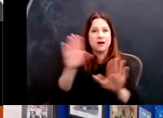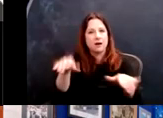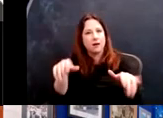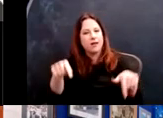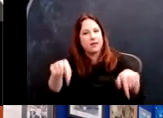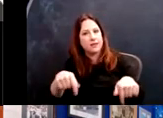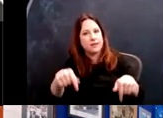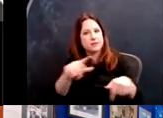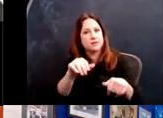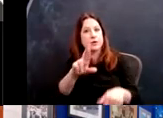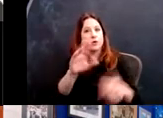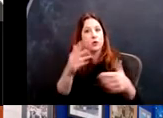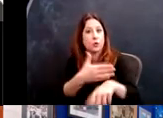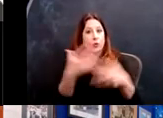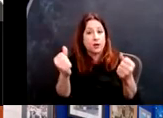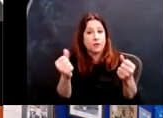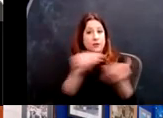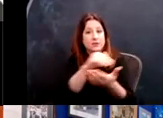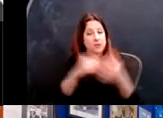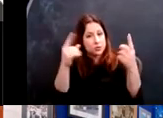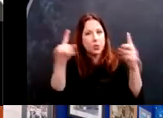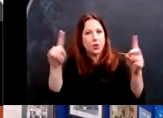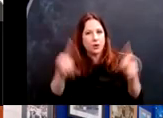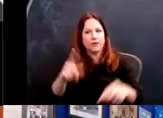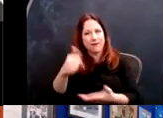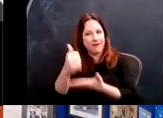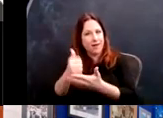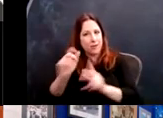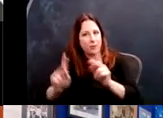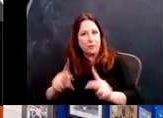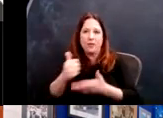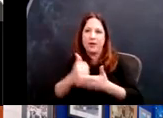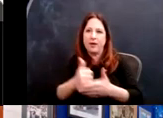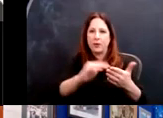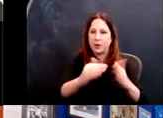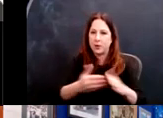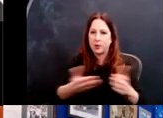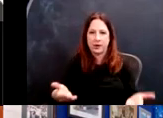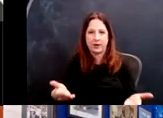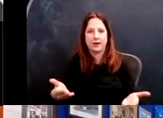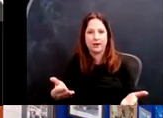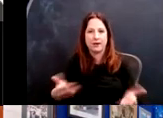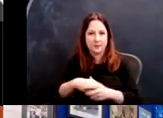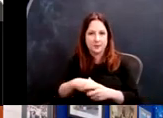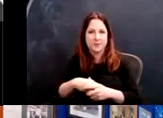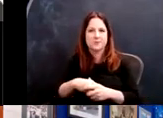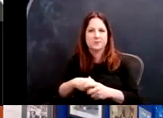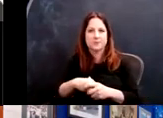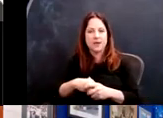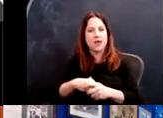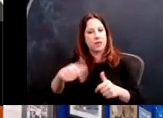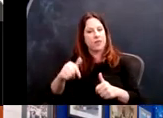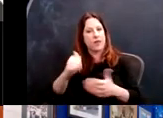centers work. These centers help people. These centers help, you know, on a community level. They help